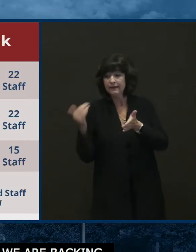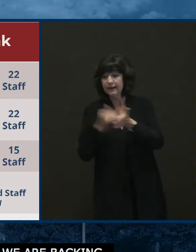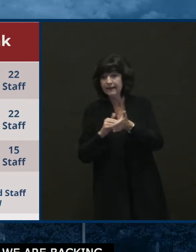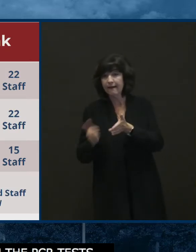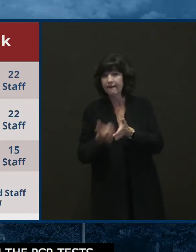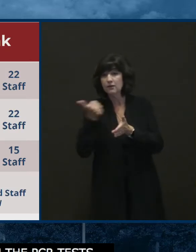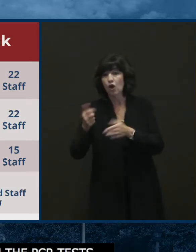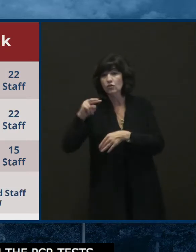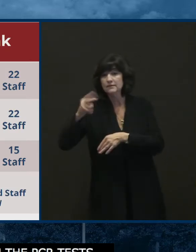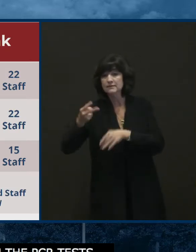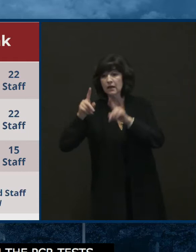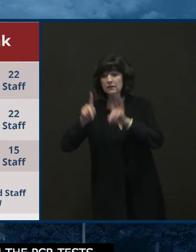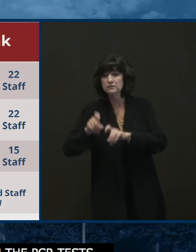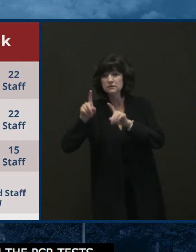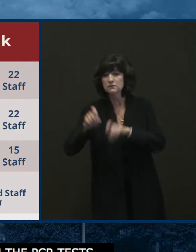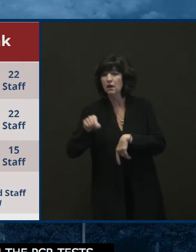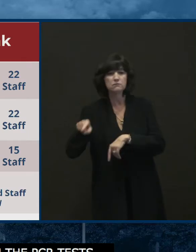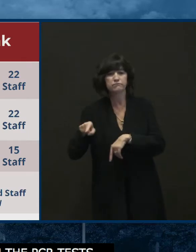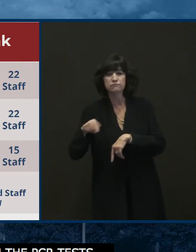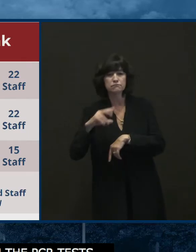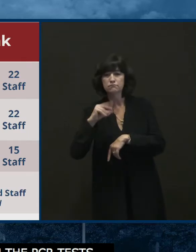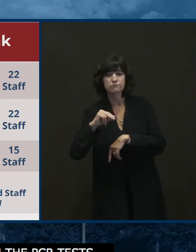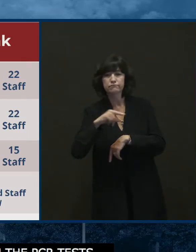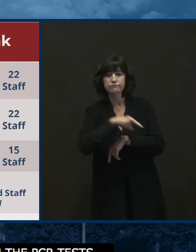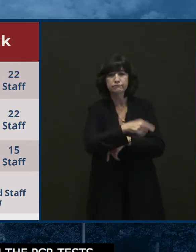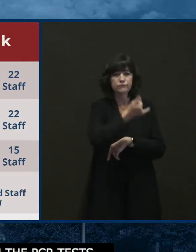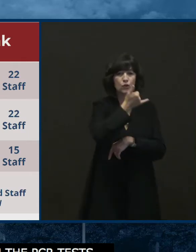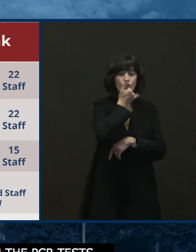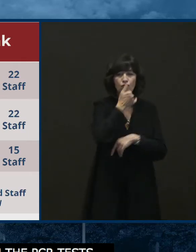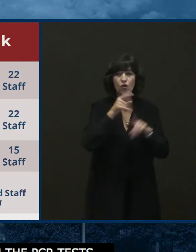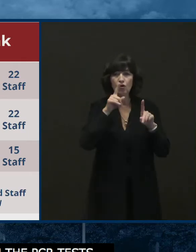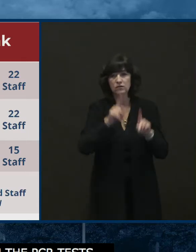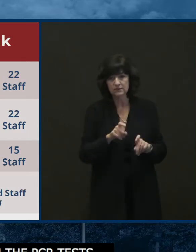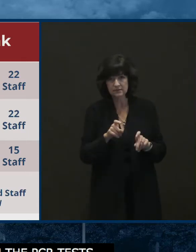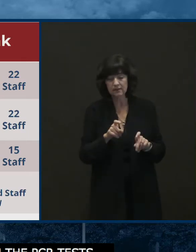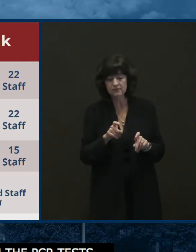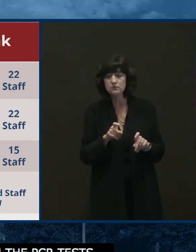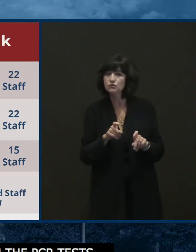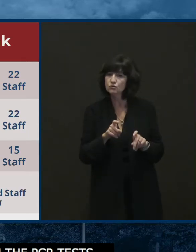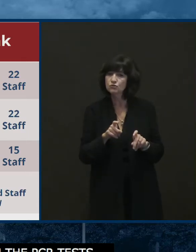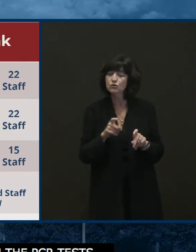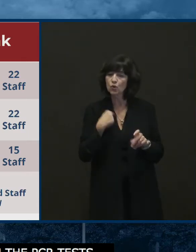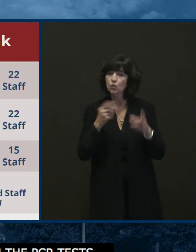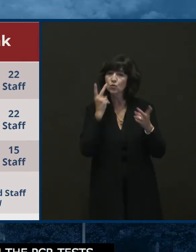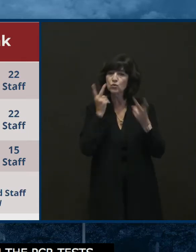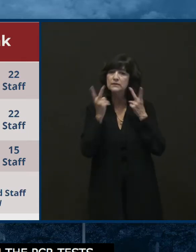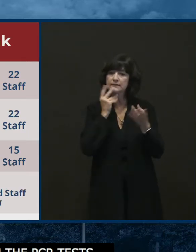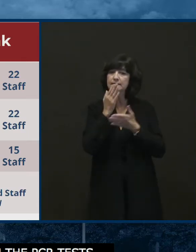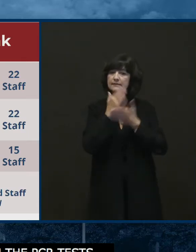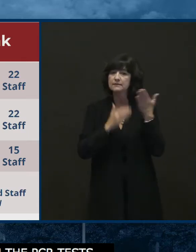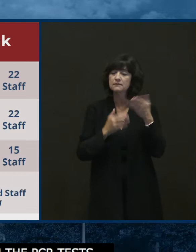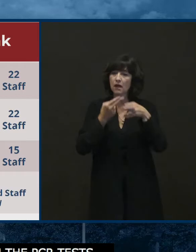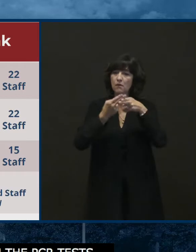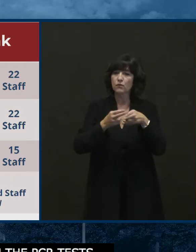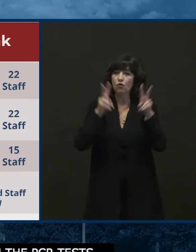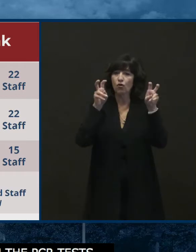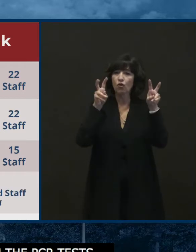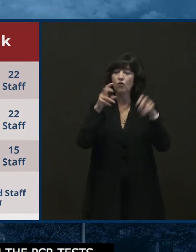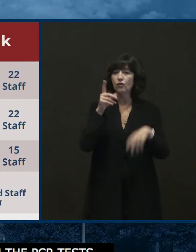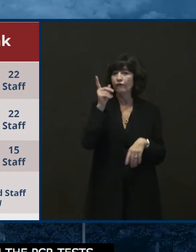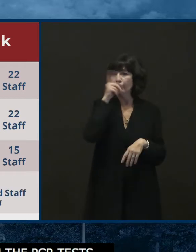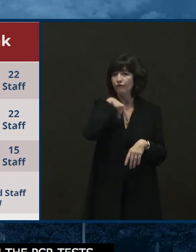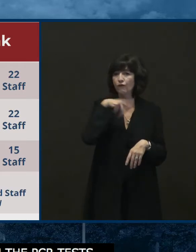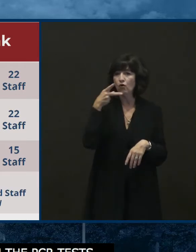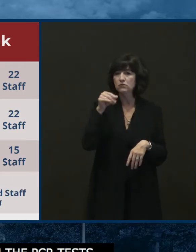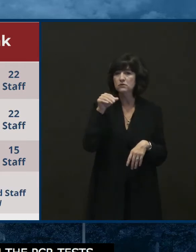a PCR test. We have seen some, not many, false positives in our facilities, but none of this changes the